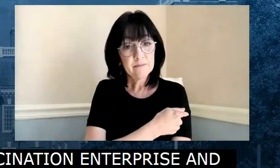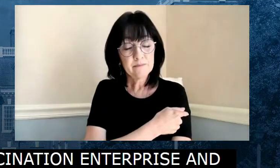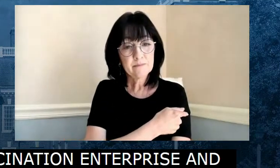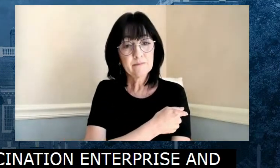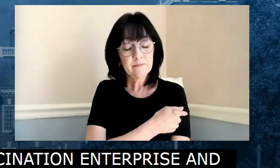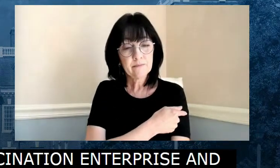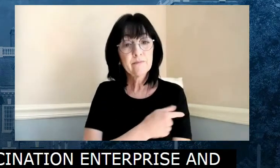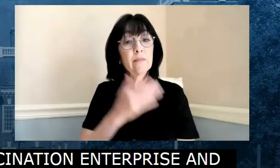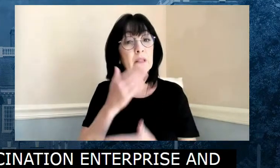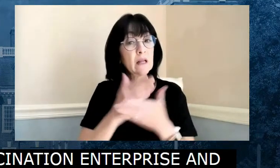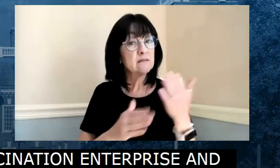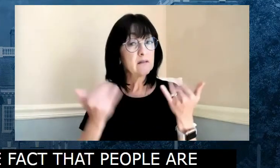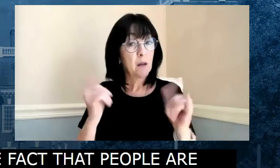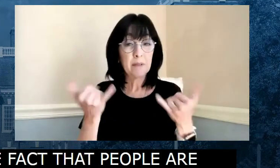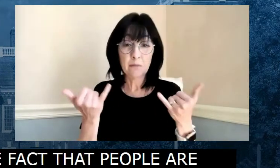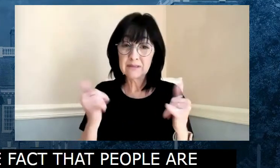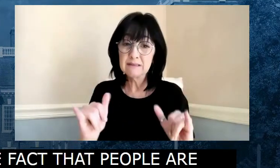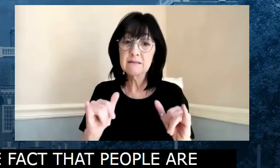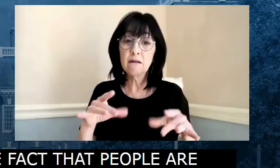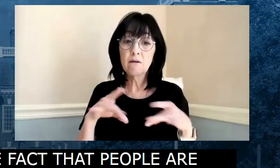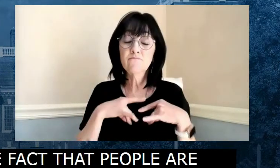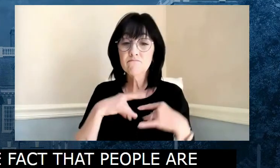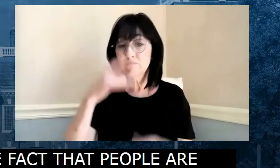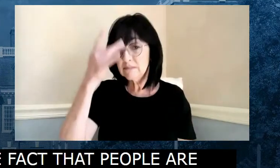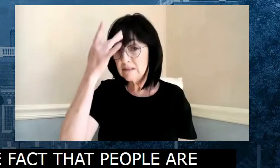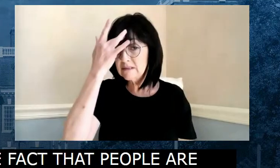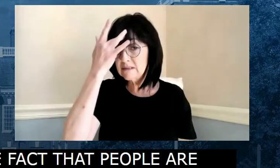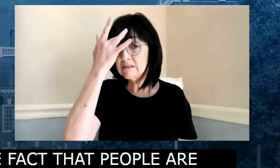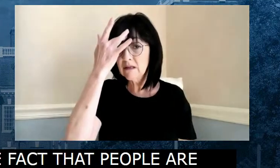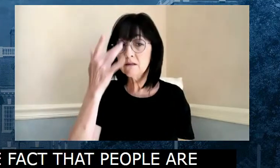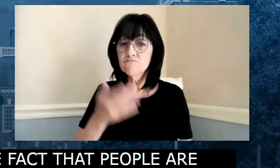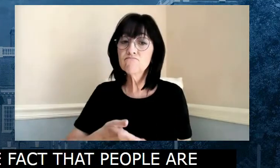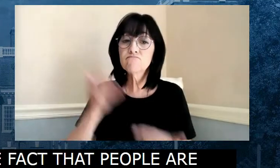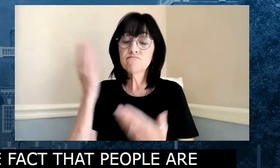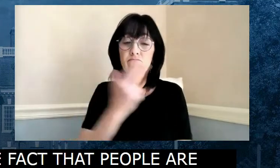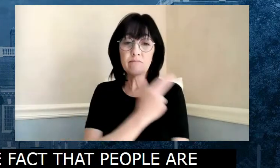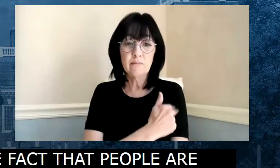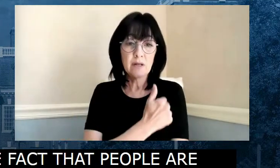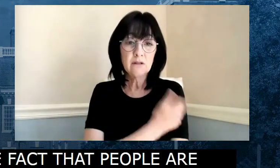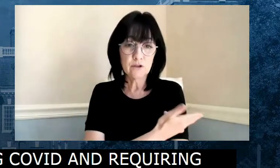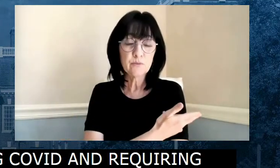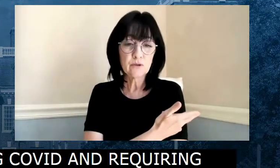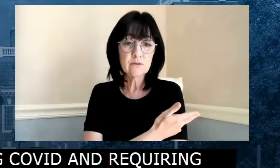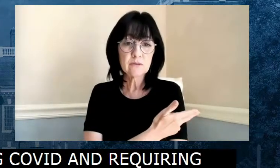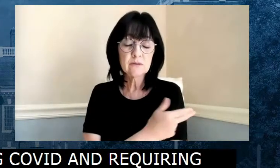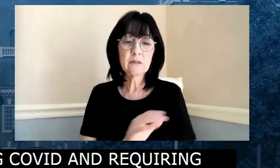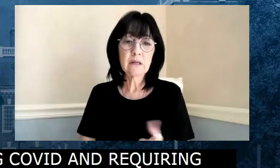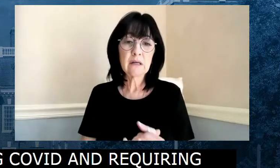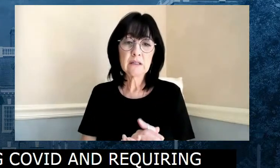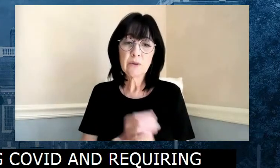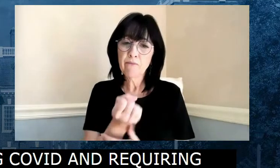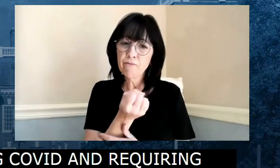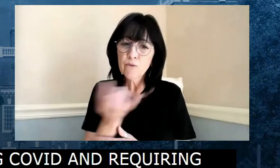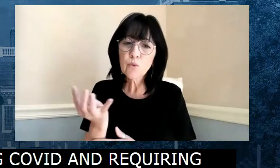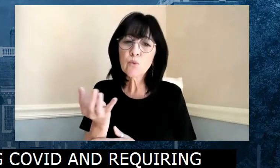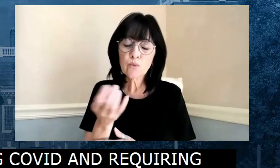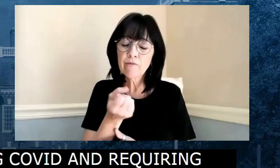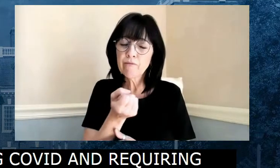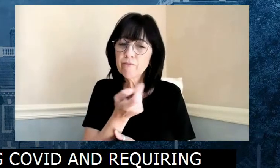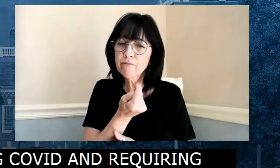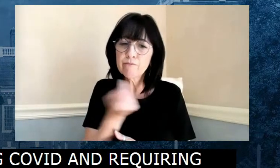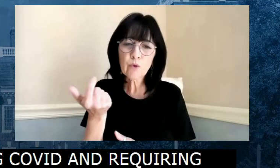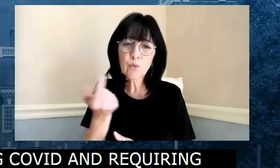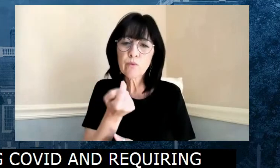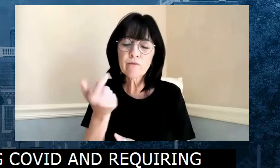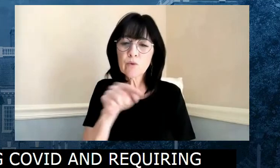requiring hospitalization, and some few even are passing away. Currently, on May